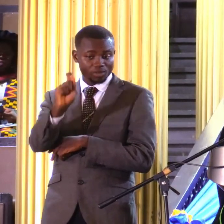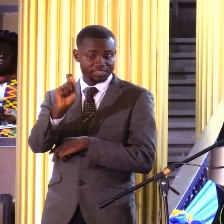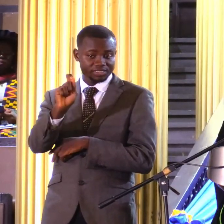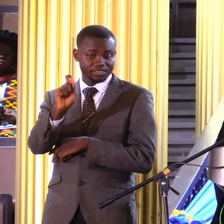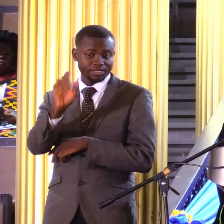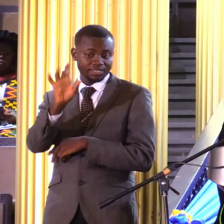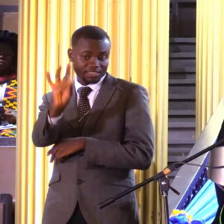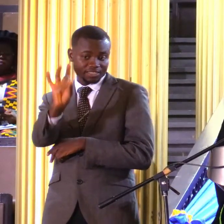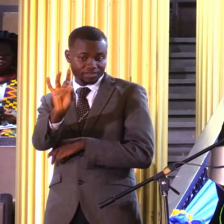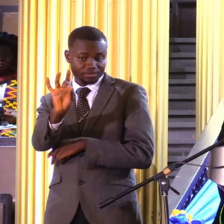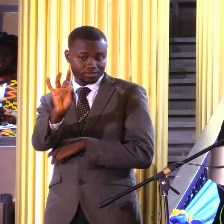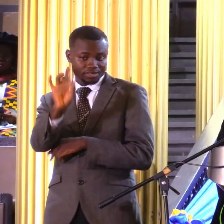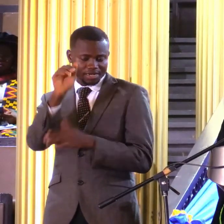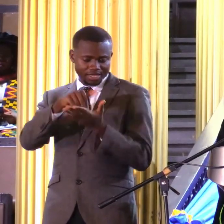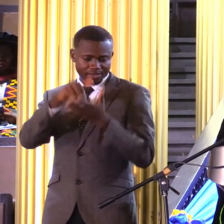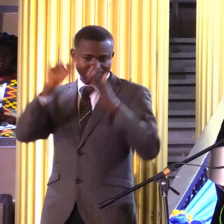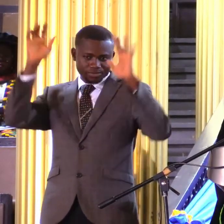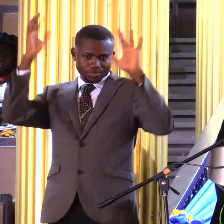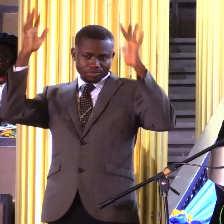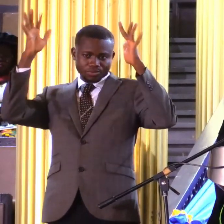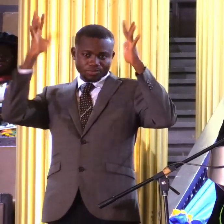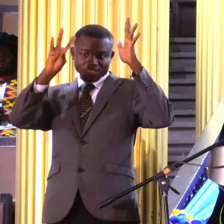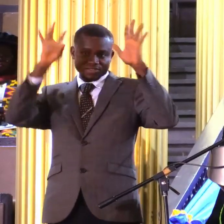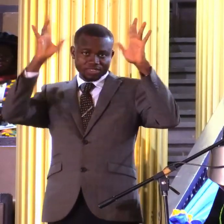lecture. Please, another round of applause for him.